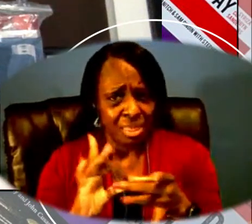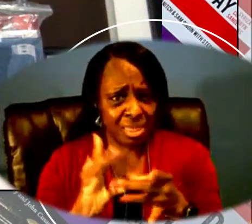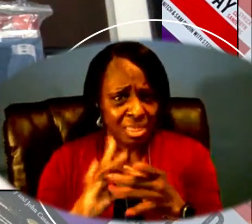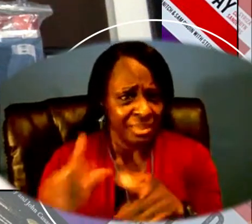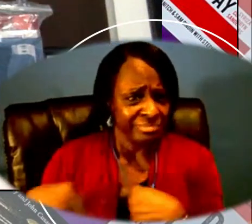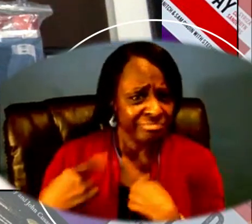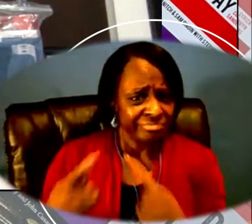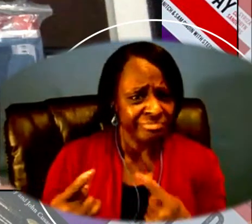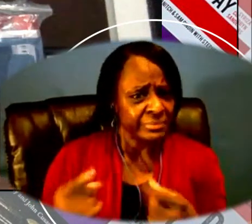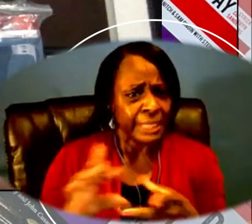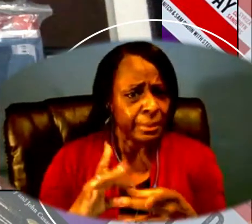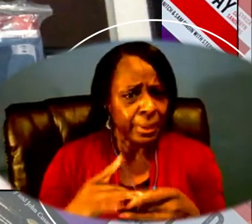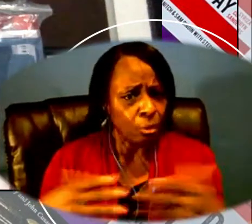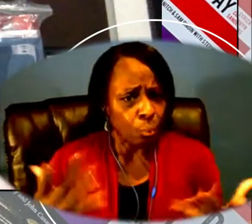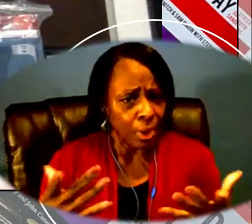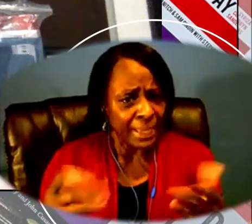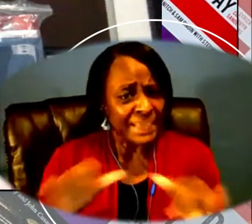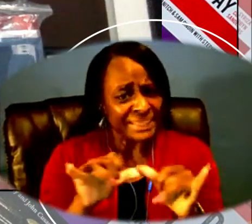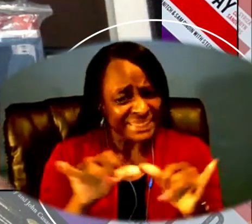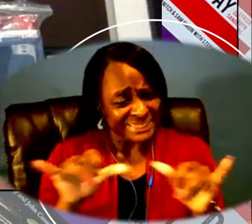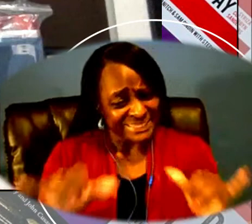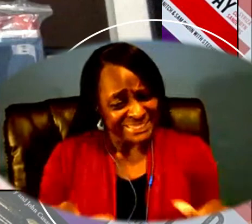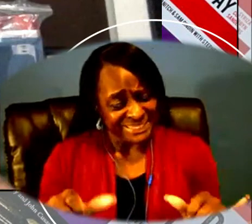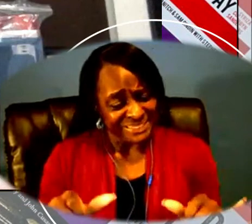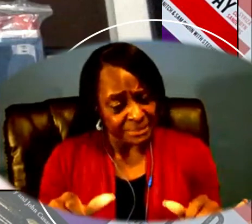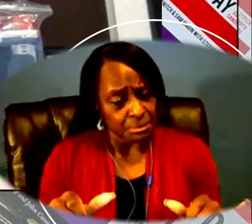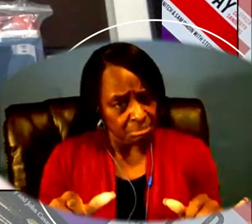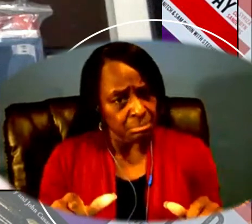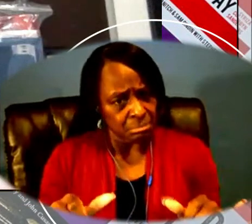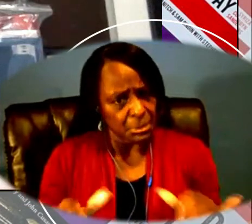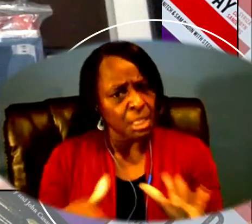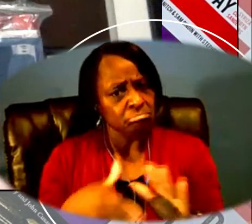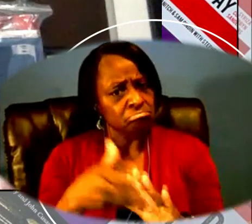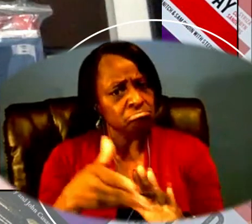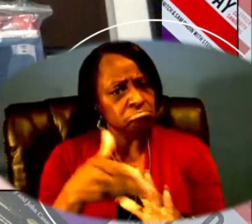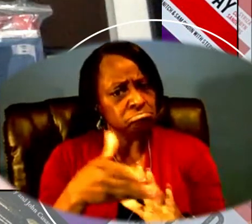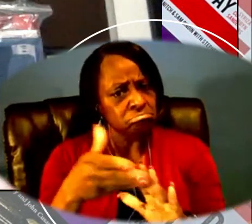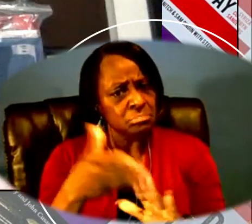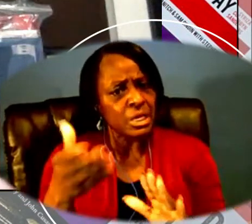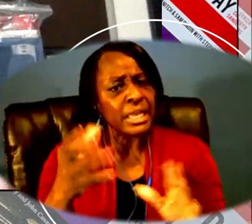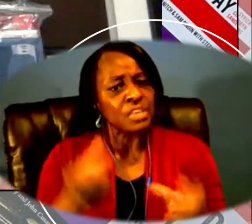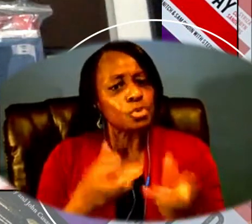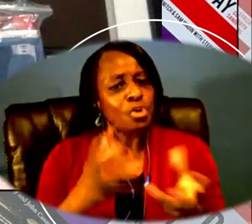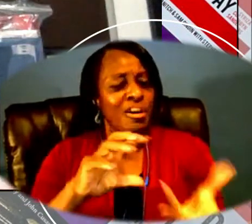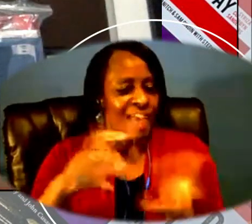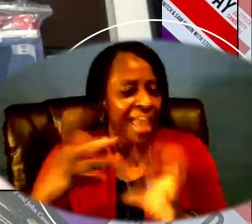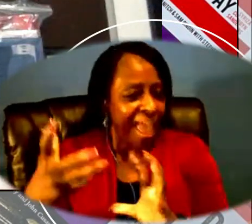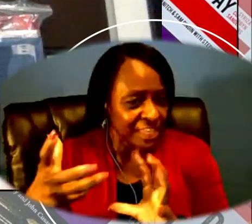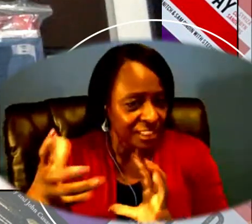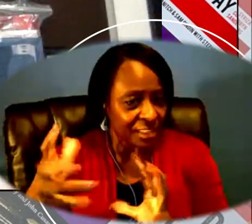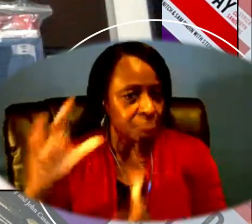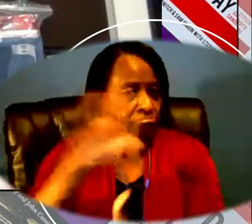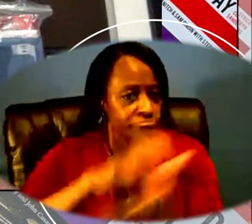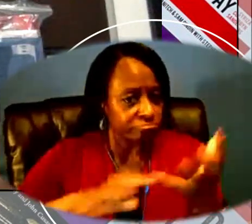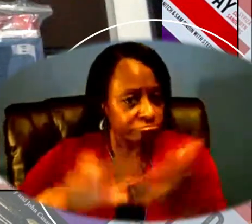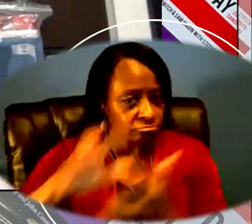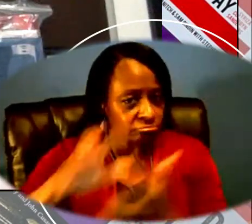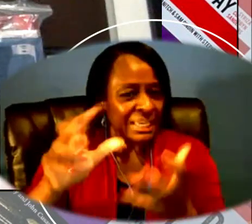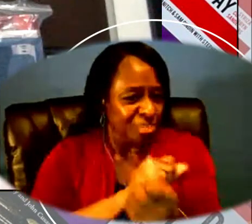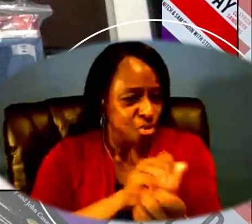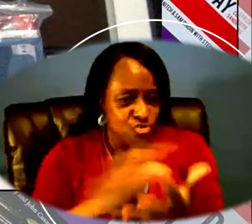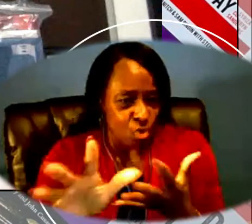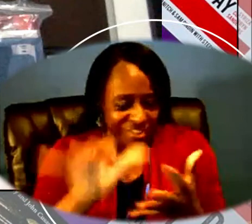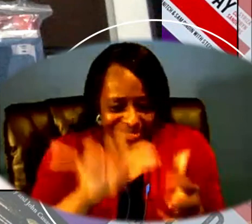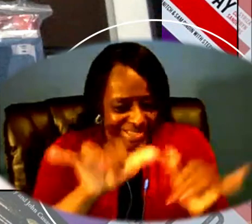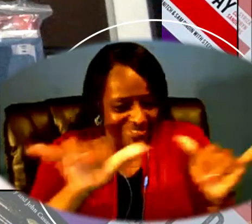the system is working as it's intended, and the way it's intended is to create havoc, chaos, and destruction. That's the